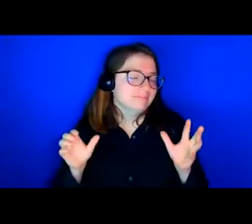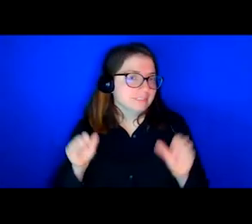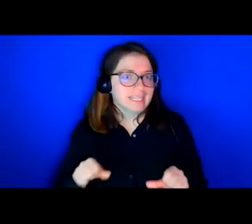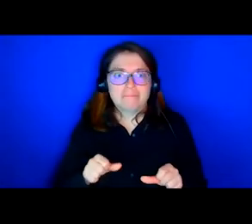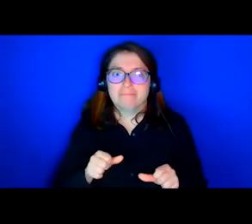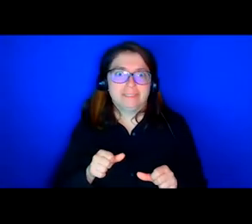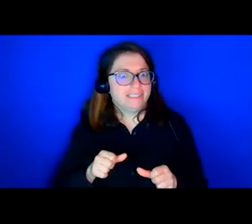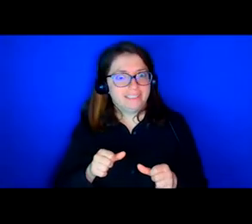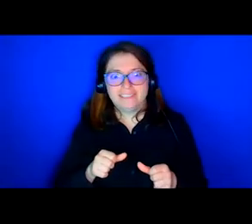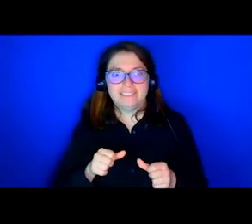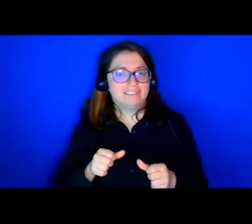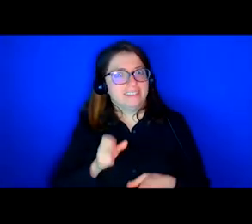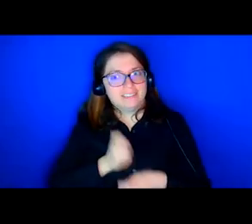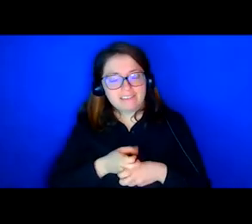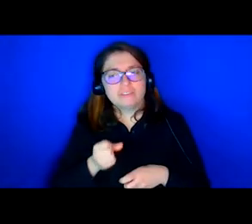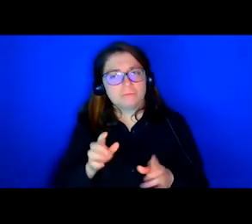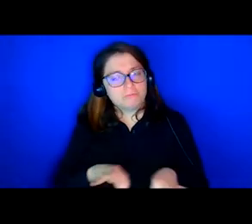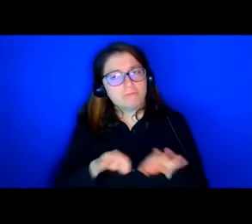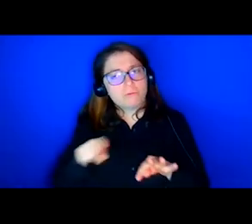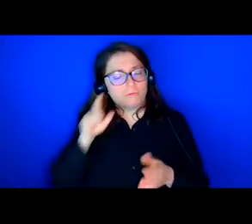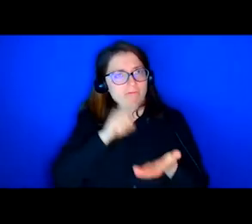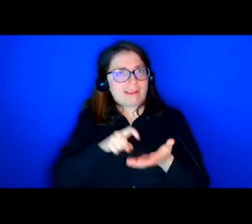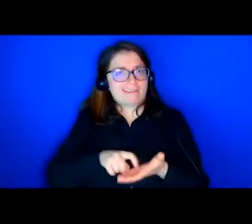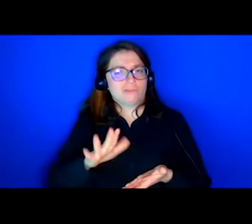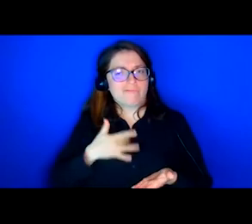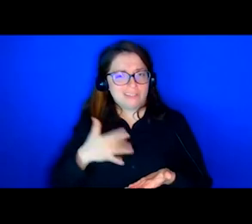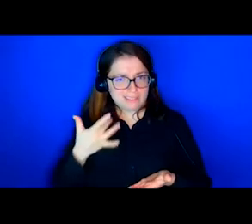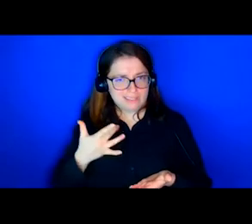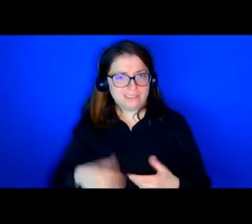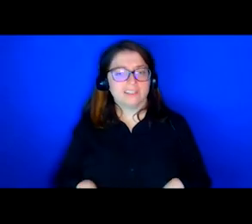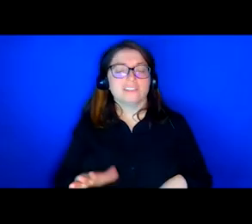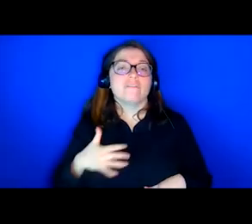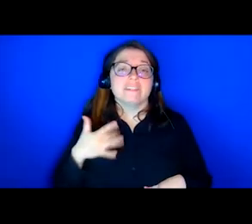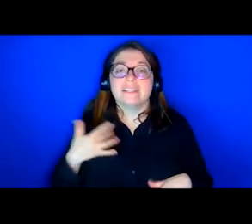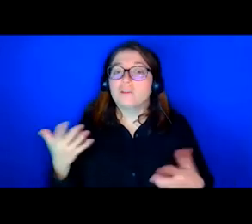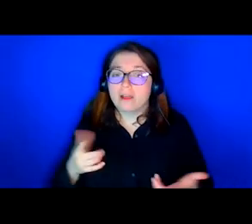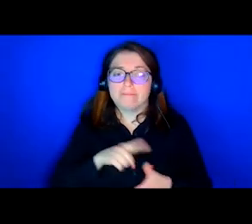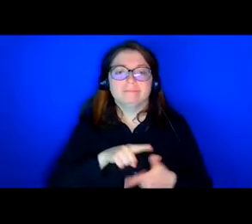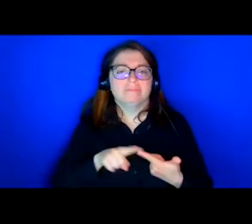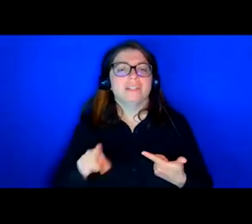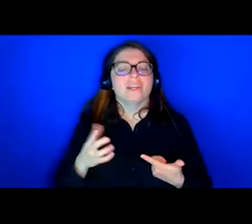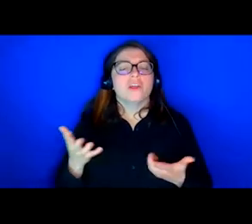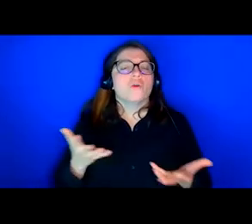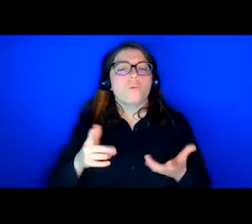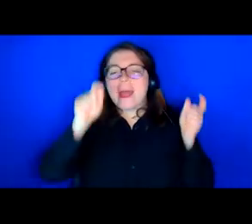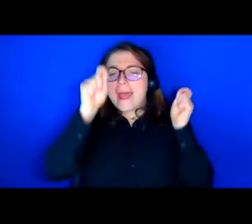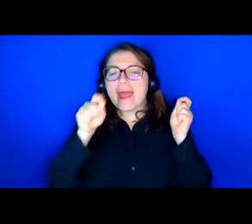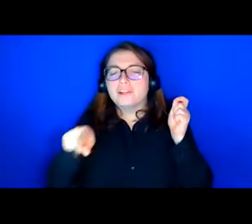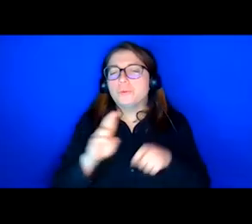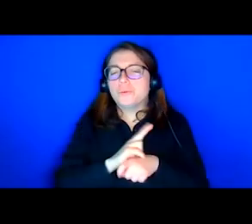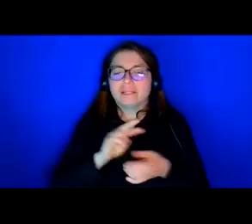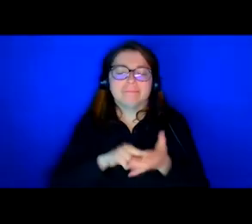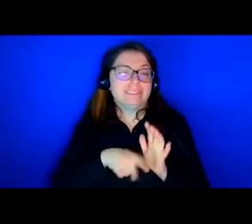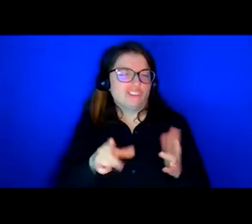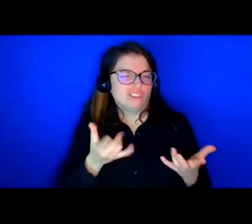rooted in our feelings and kind of building on that. So kind of feeling today, what hat are you wearing? So are you a current student? Are you alum? Are you